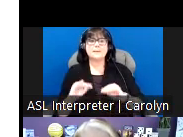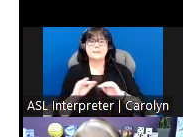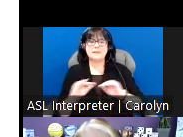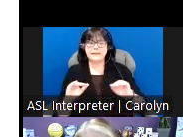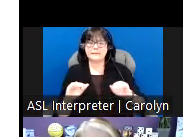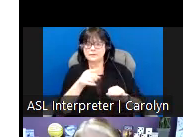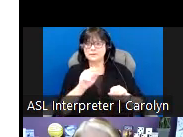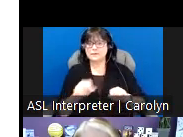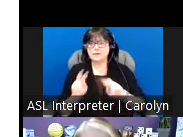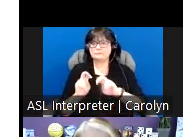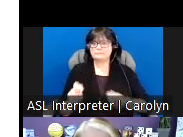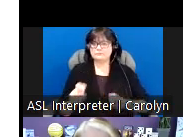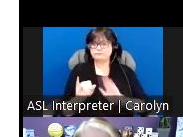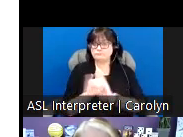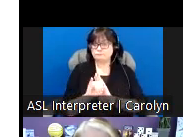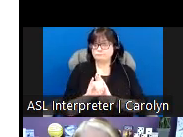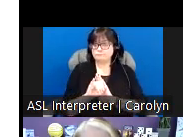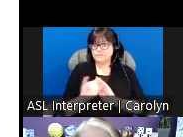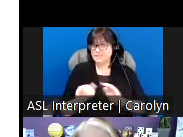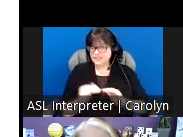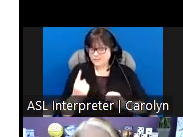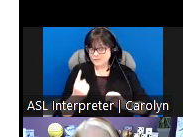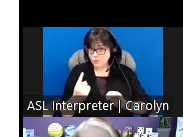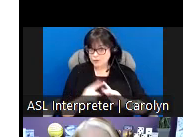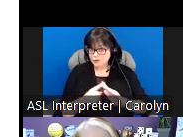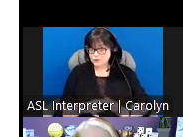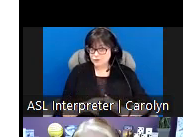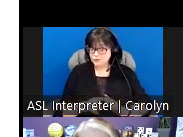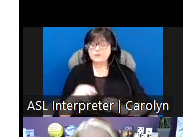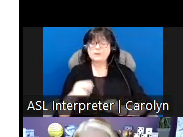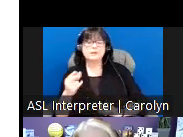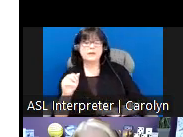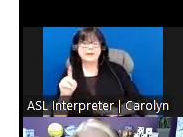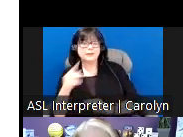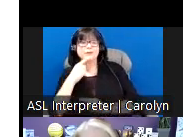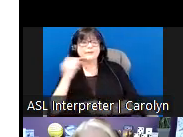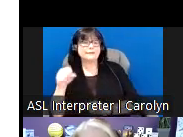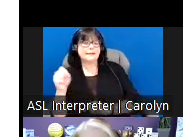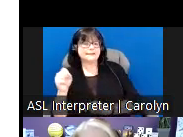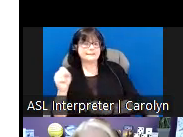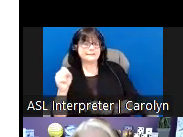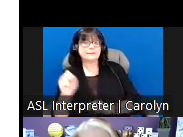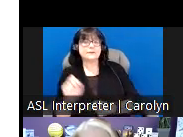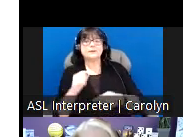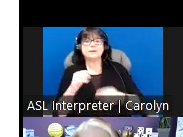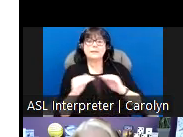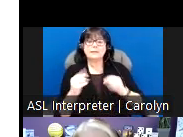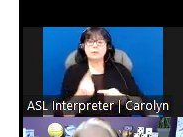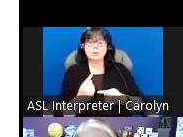tools measure at. So they want to know, is that level 1? Yes. Yeah, we measure levels 1, 2, and